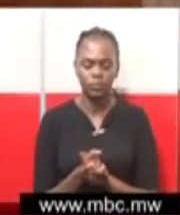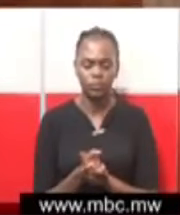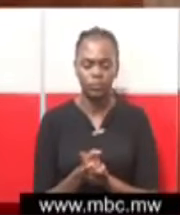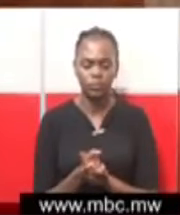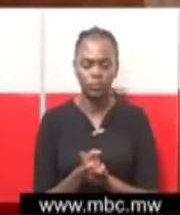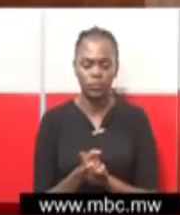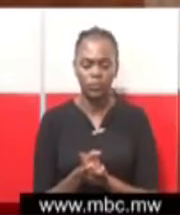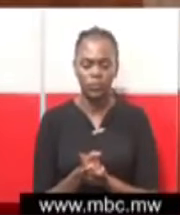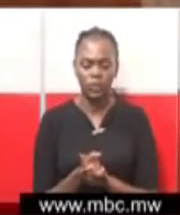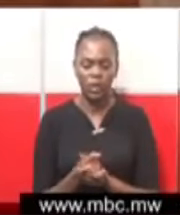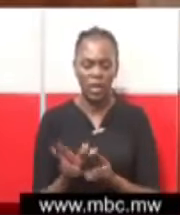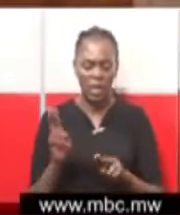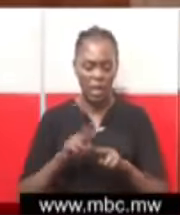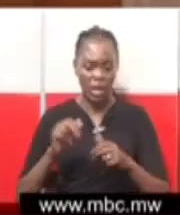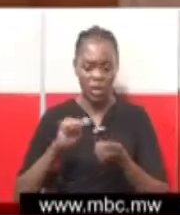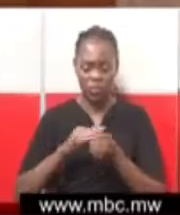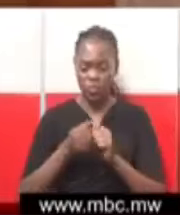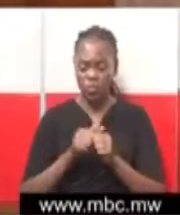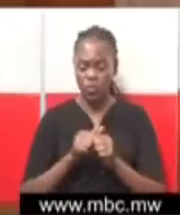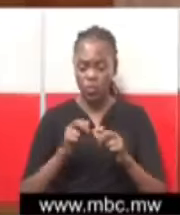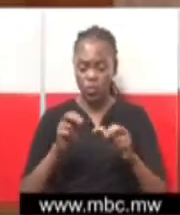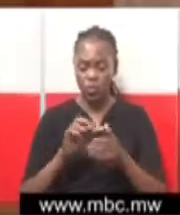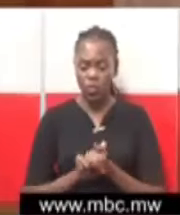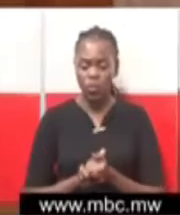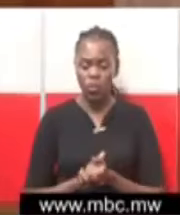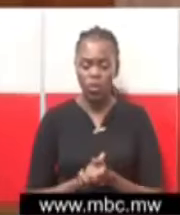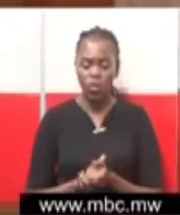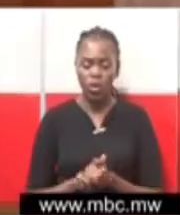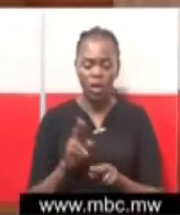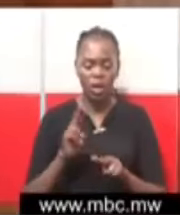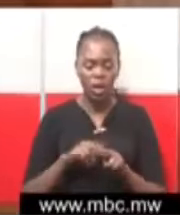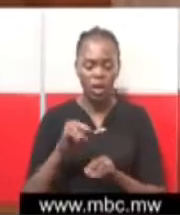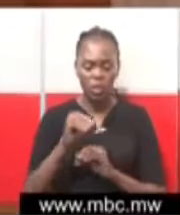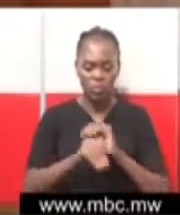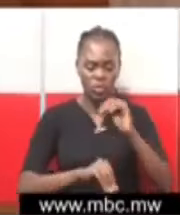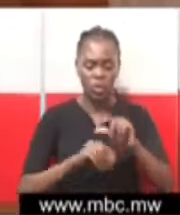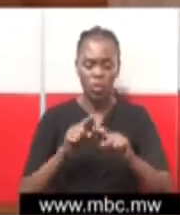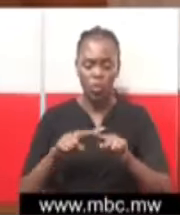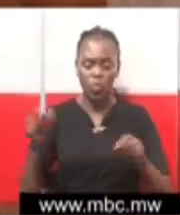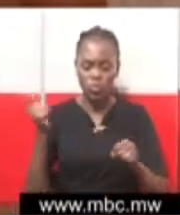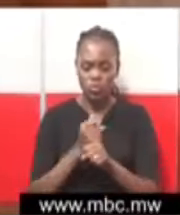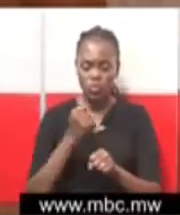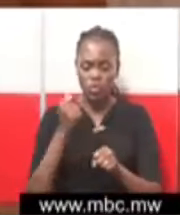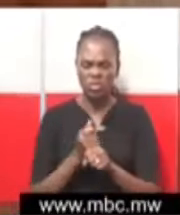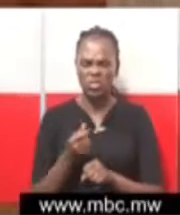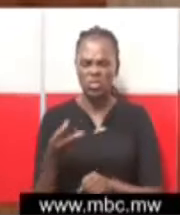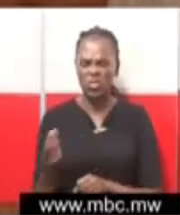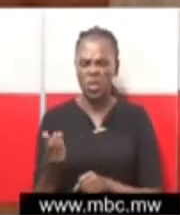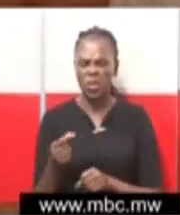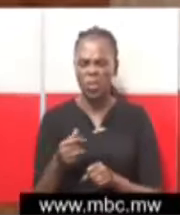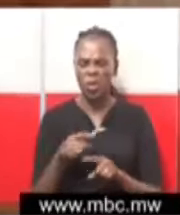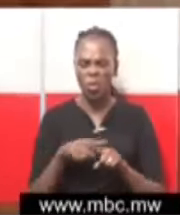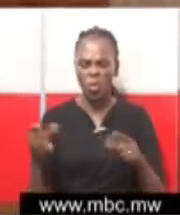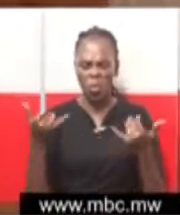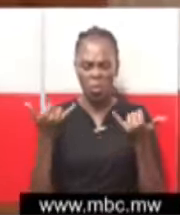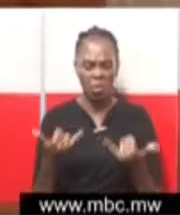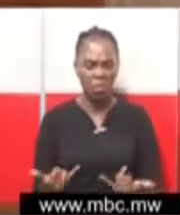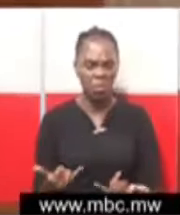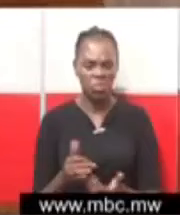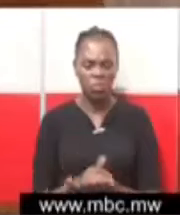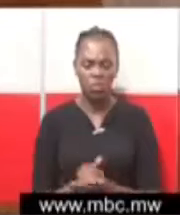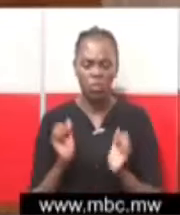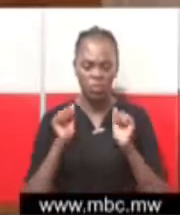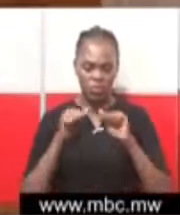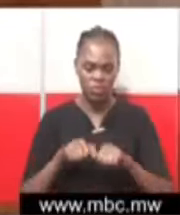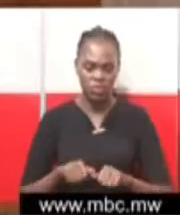We had problems in finding certified seeds and the proper use of money. But now we are able